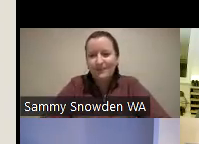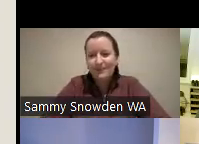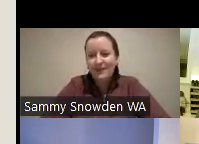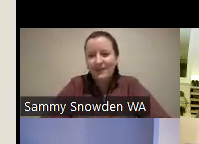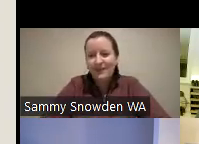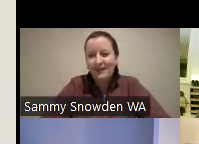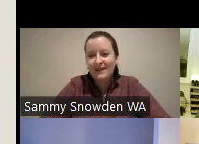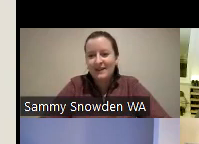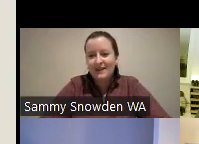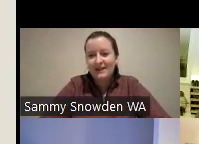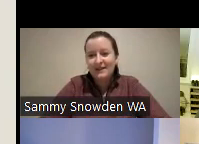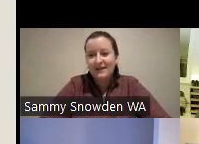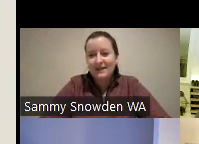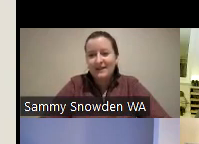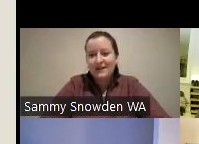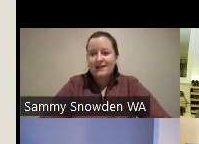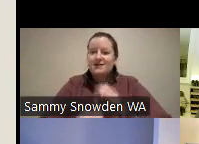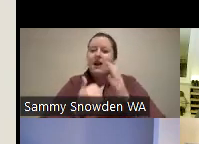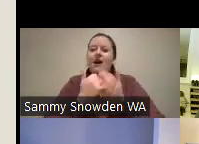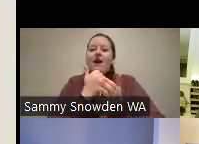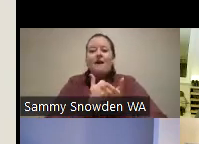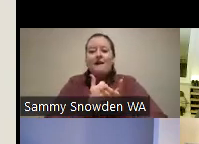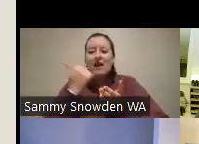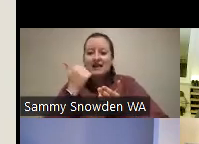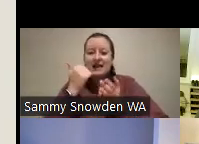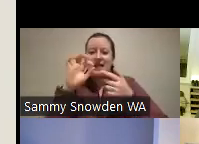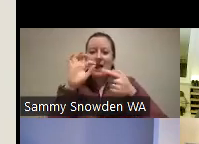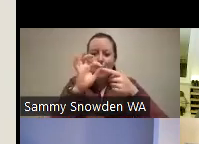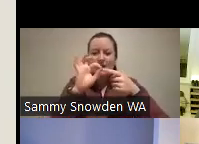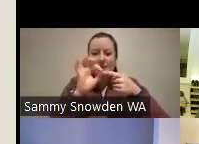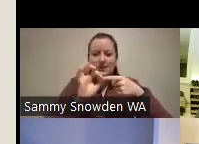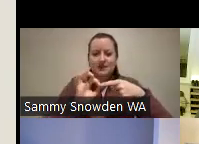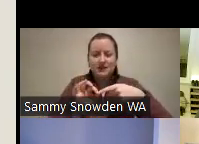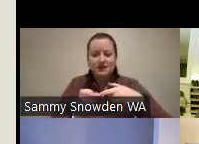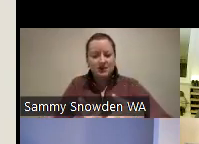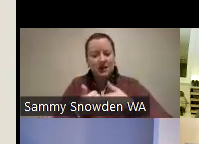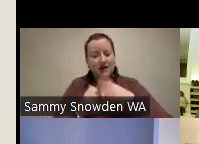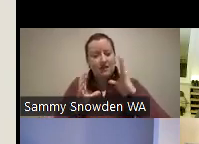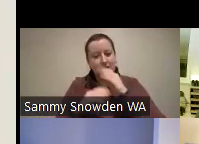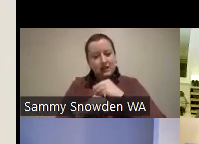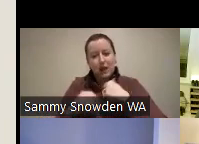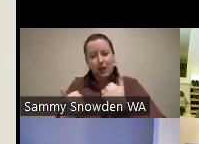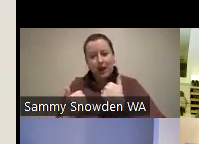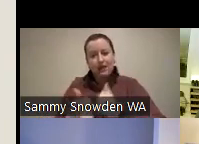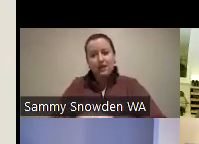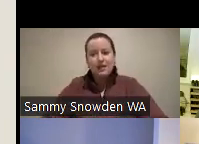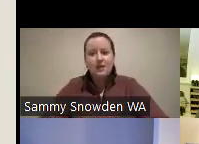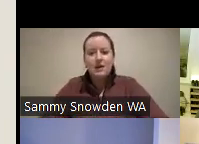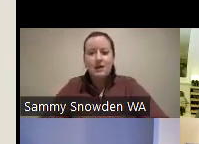Lovely. Right. So there were some fantastic tips there. I'll probably leave it till a little bit later, some of the other tips, and we can chat about it if any of you do really struggle with